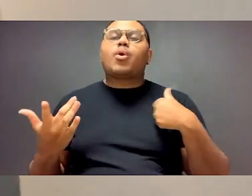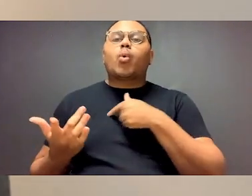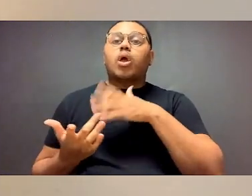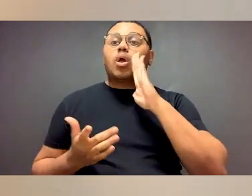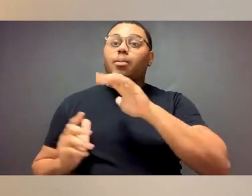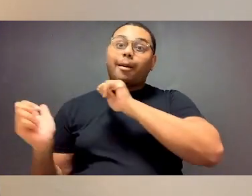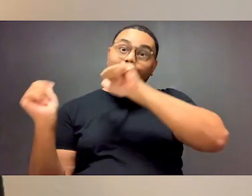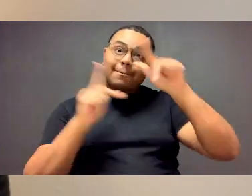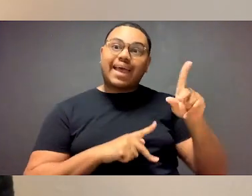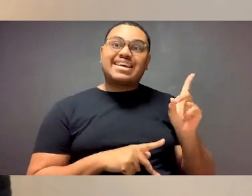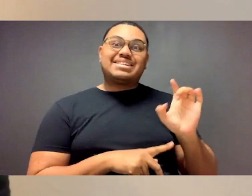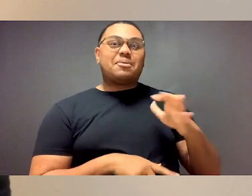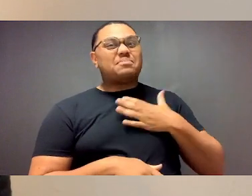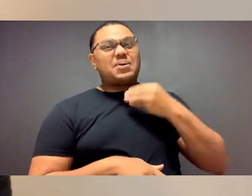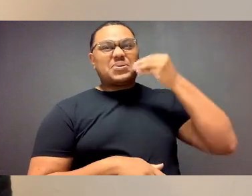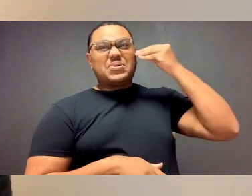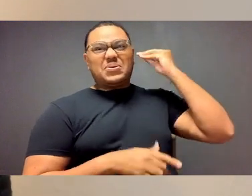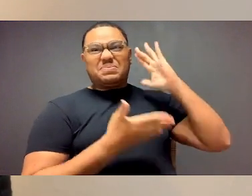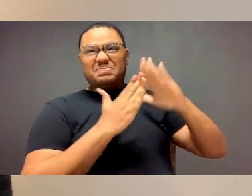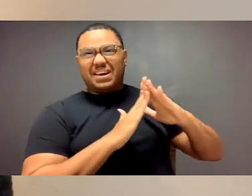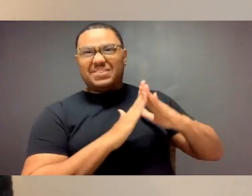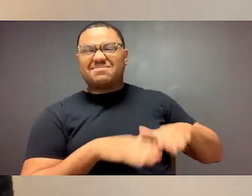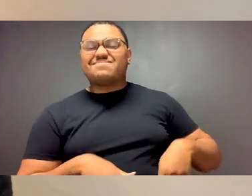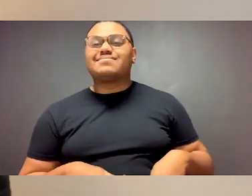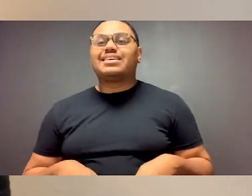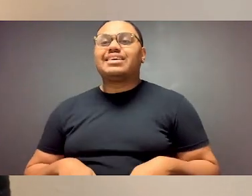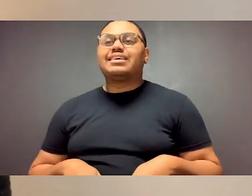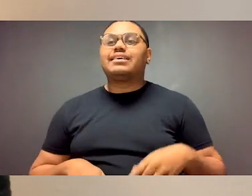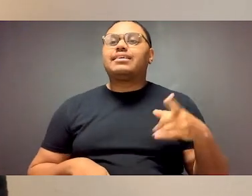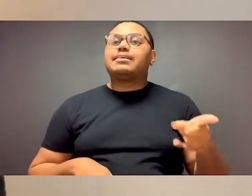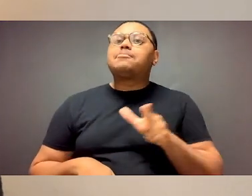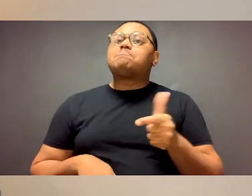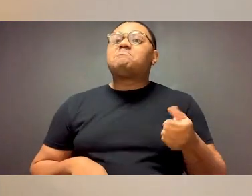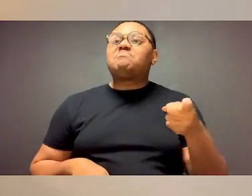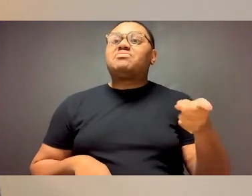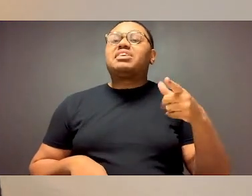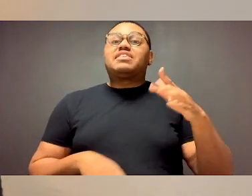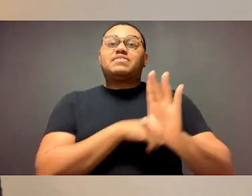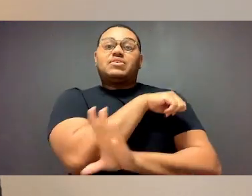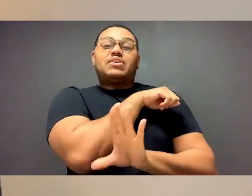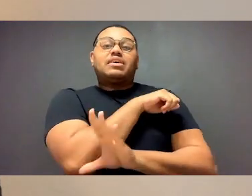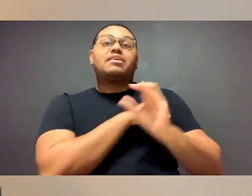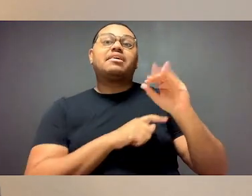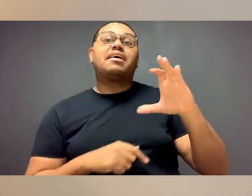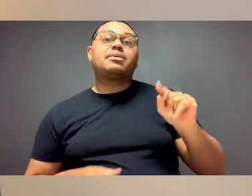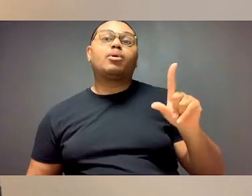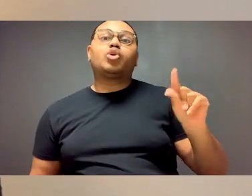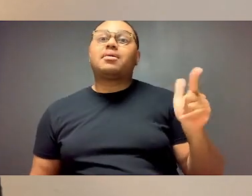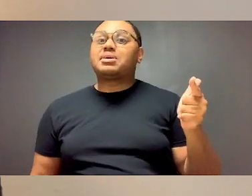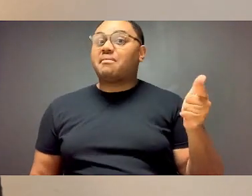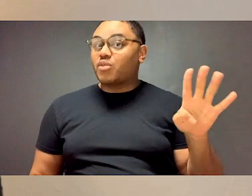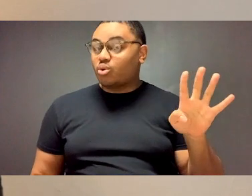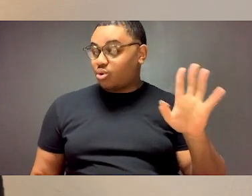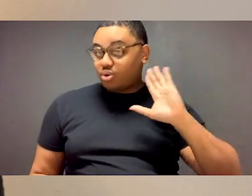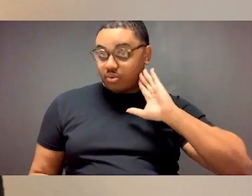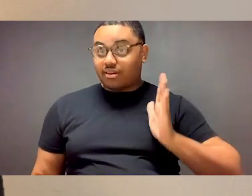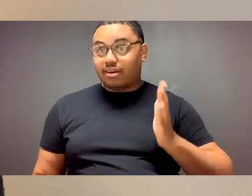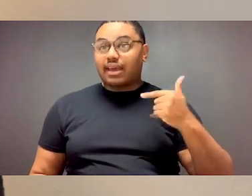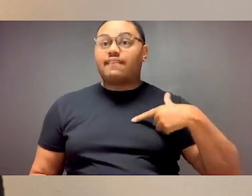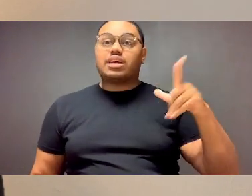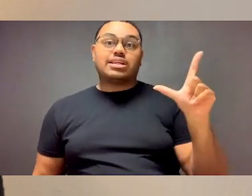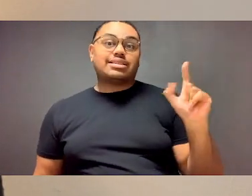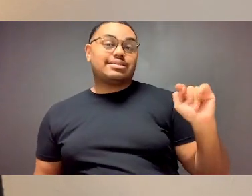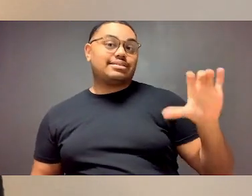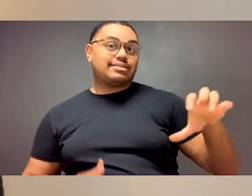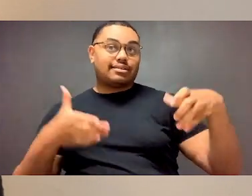hometown. Coming up this fall in October 2024, we will have an LTC convening at the